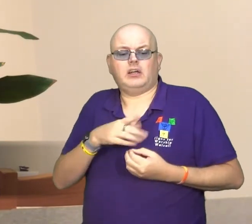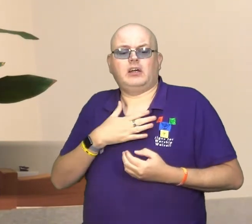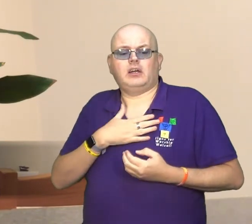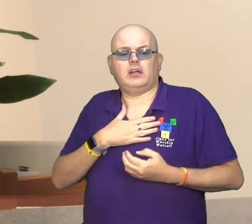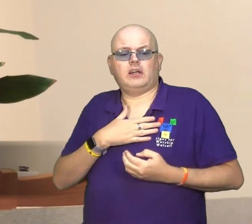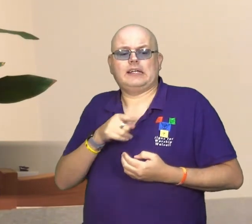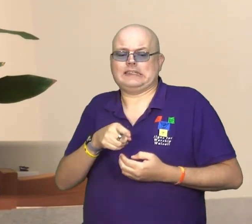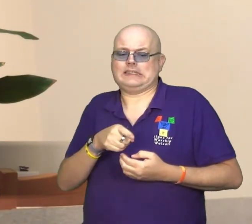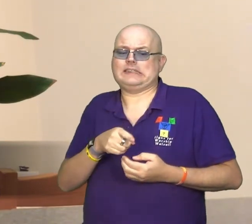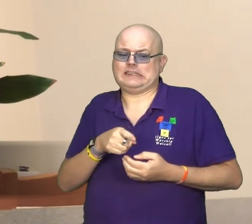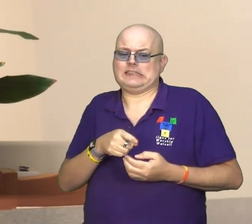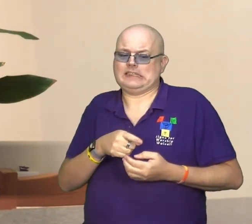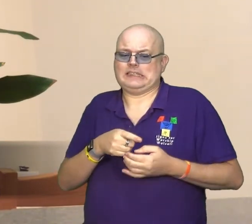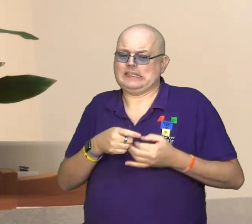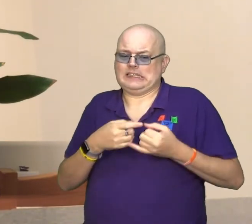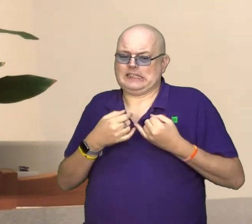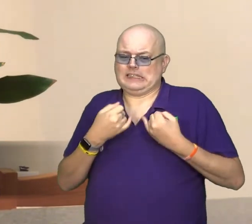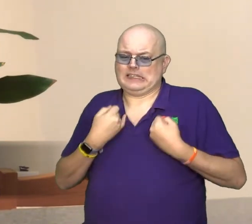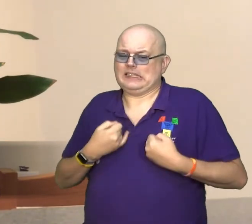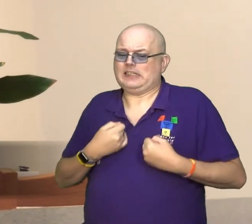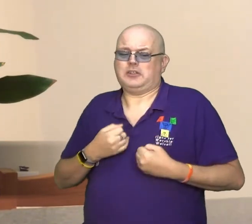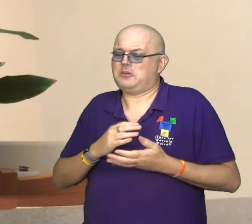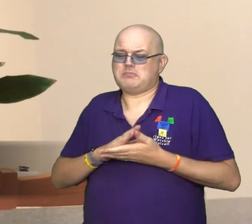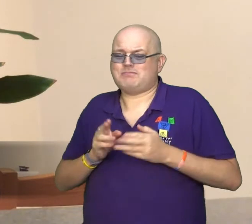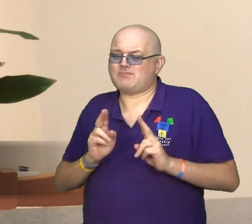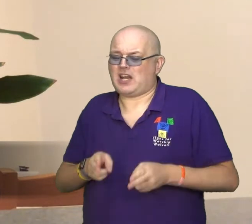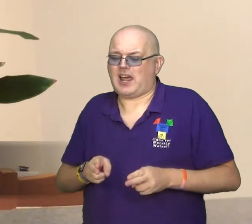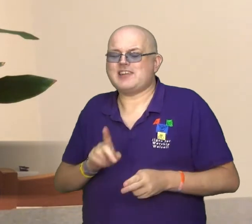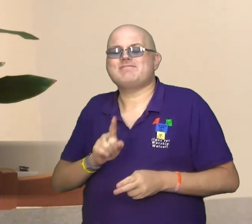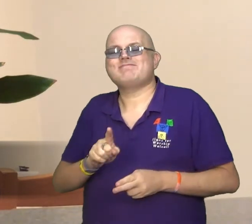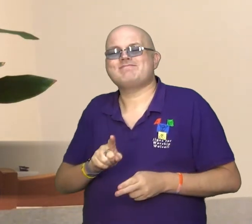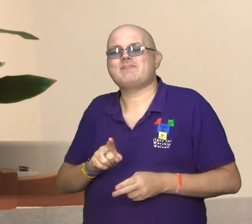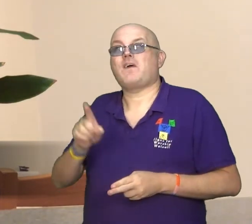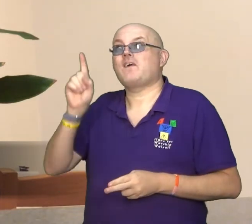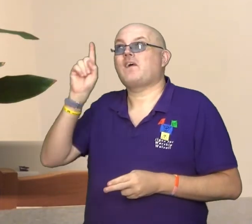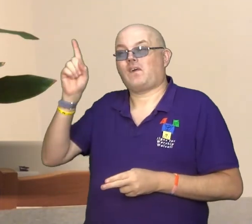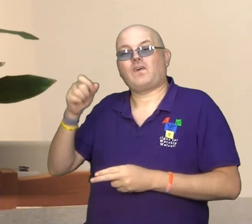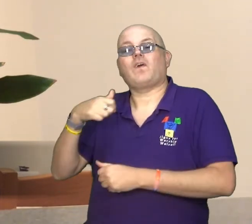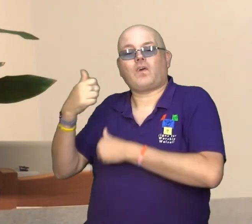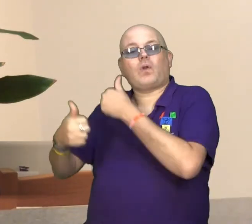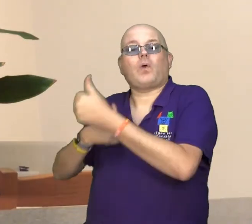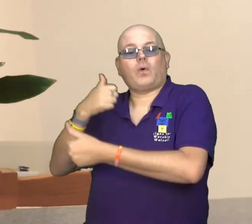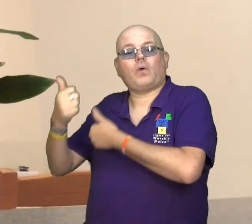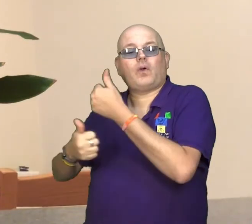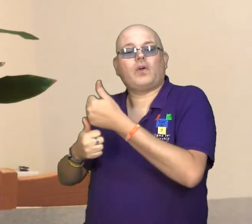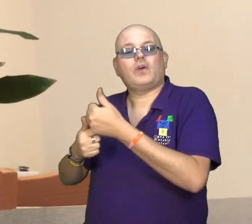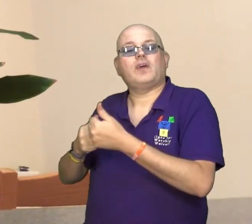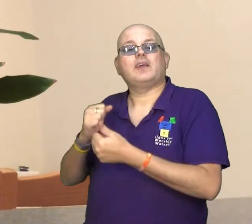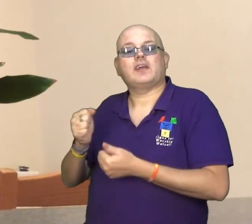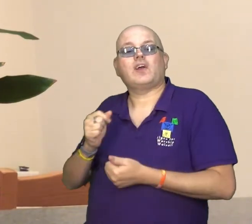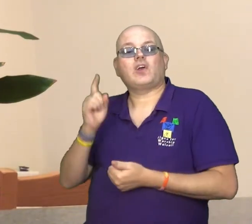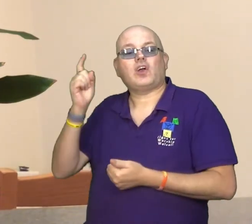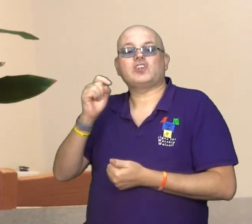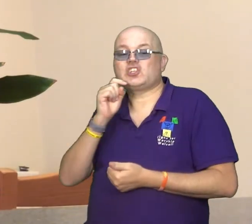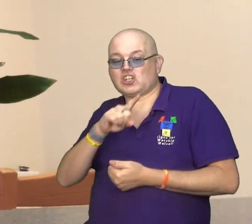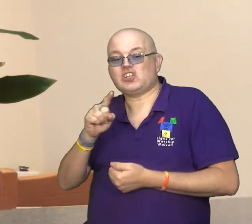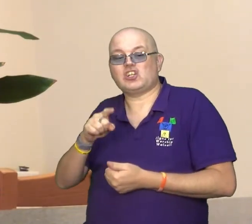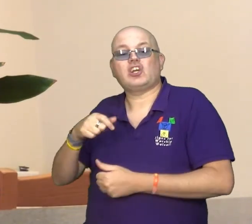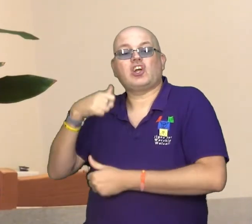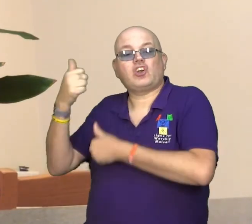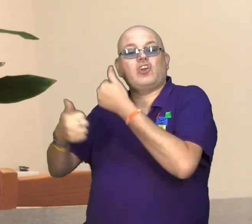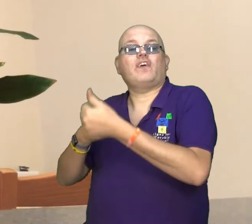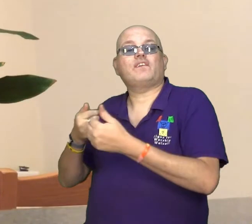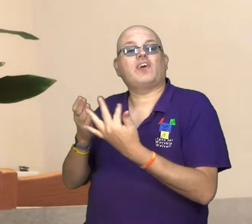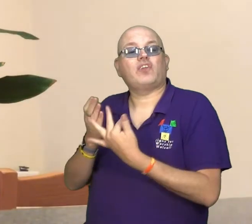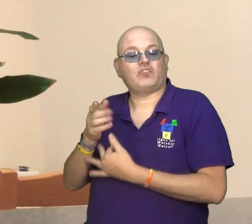said, "This illness will not end in death. No, it is for God's glory, so that God's Son may be